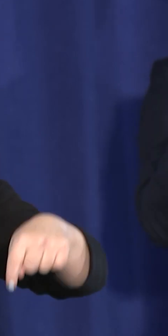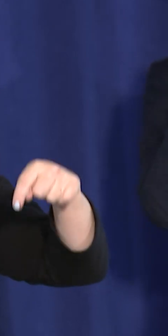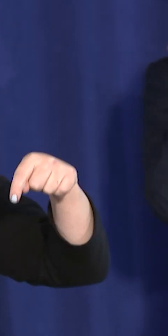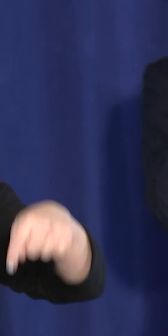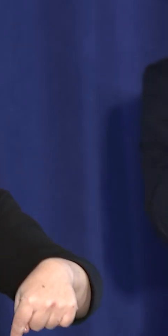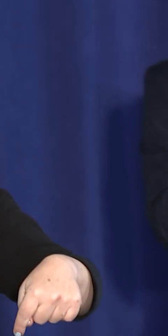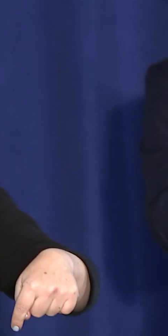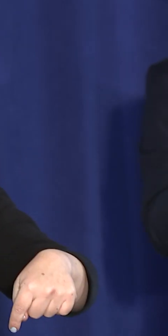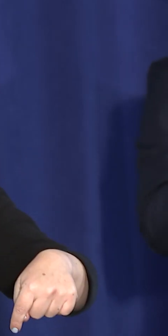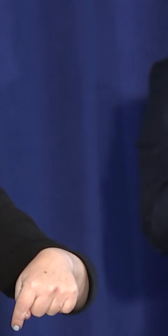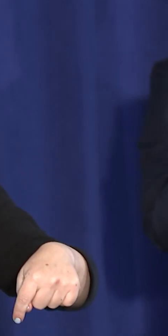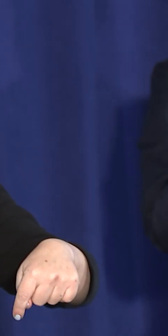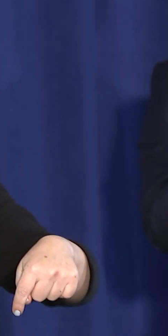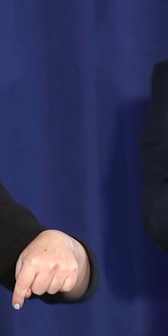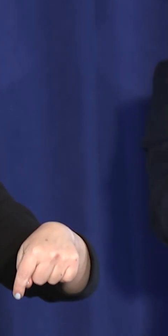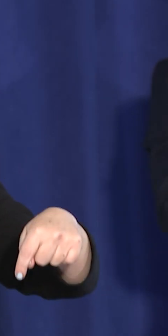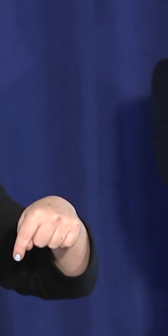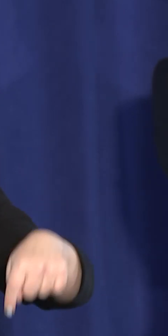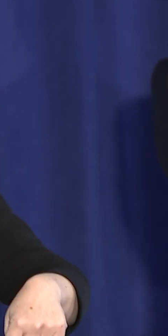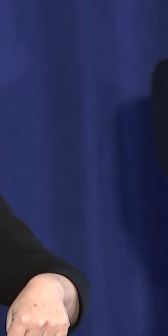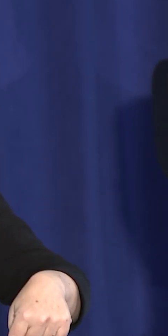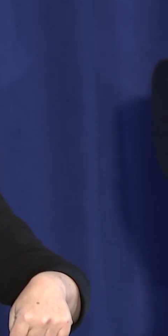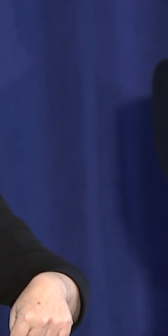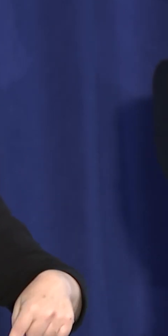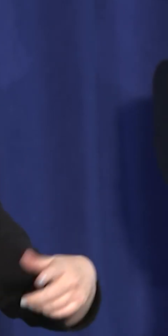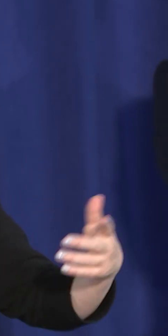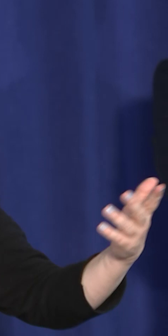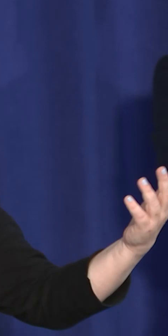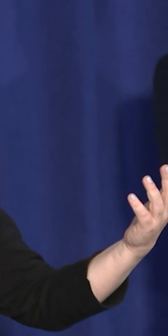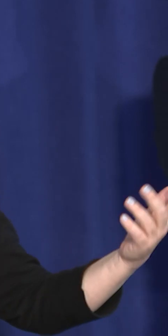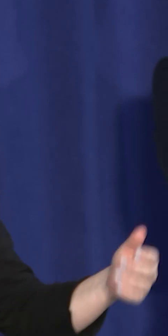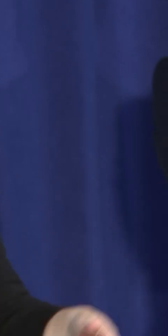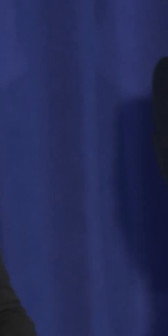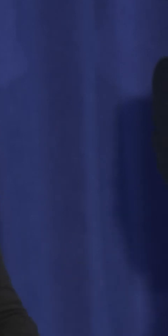COVID had looked like Omicron at the beginning,